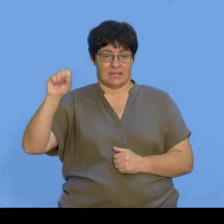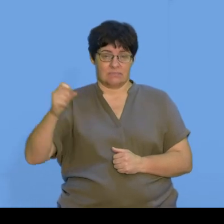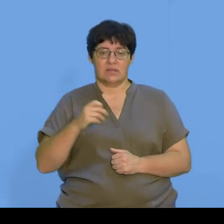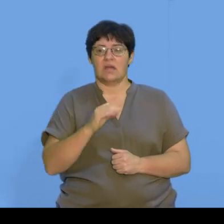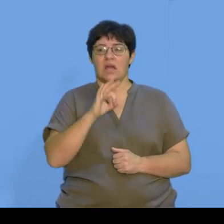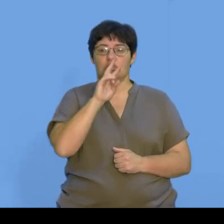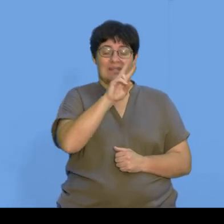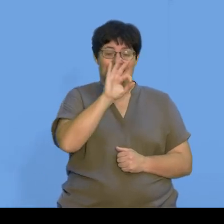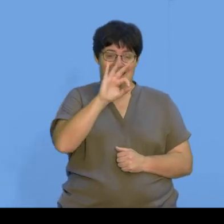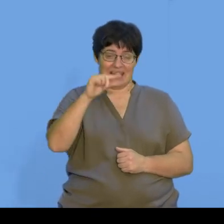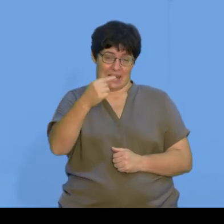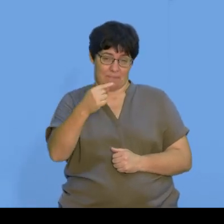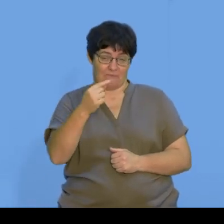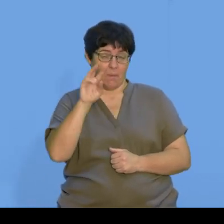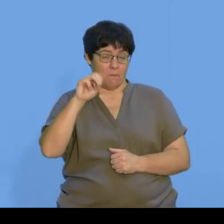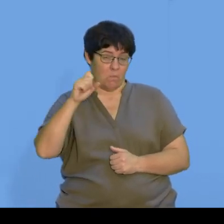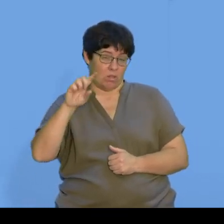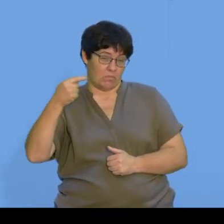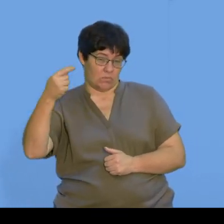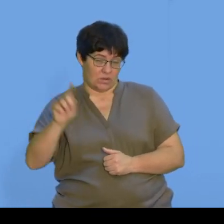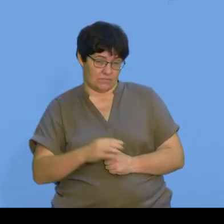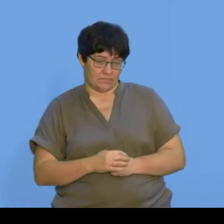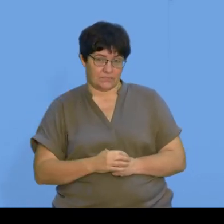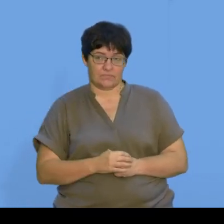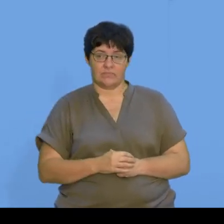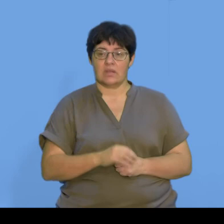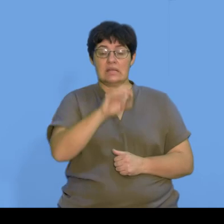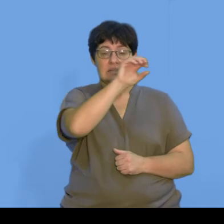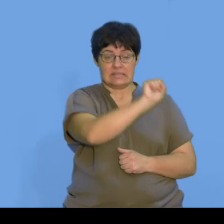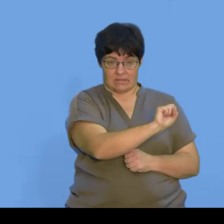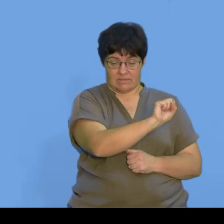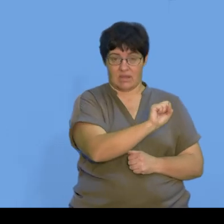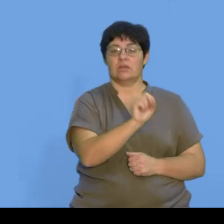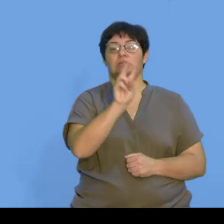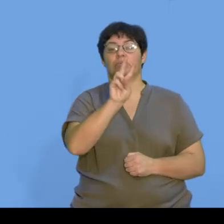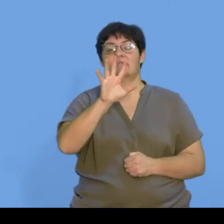23 grams per mole, okay? While for sulfur, it's going to be